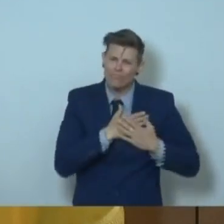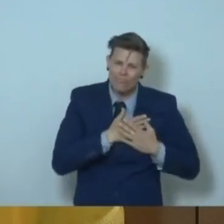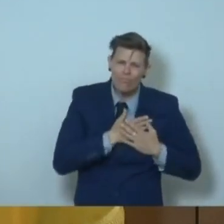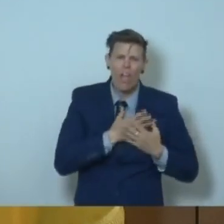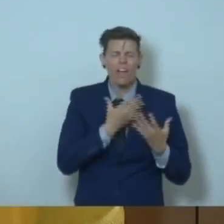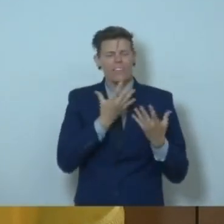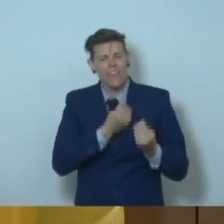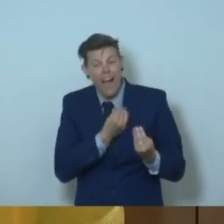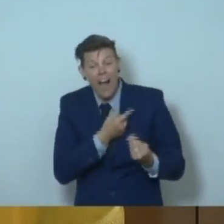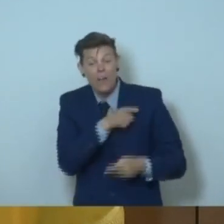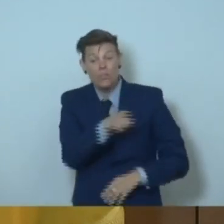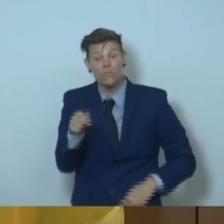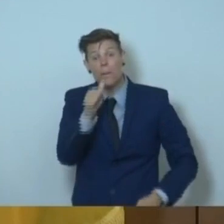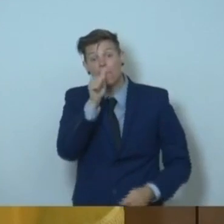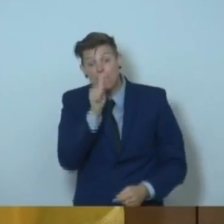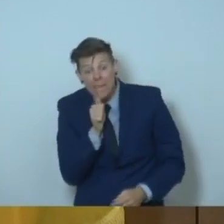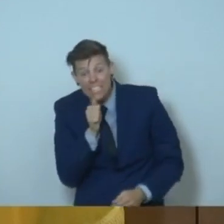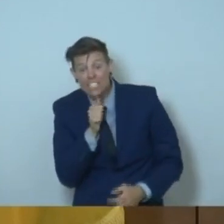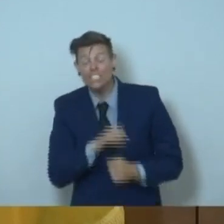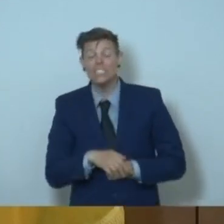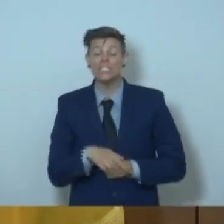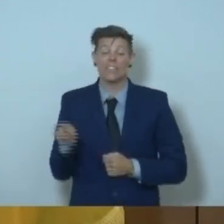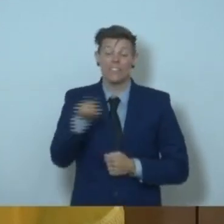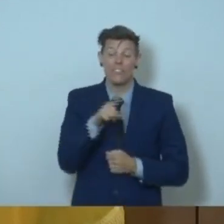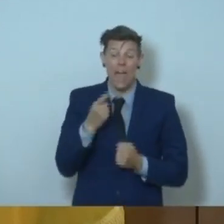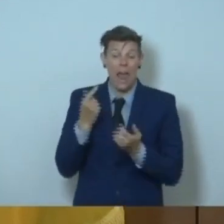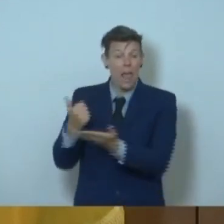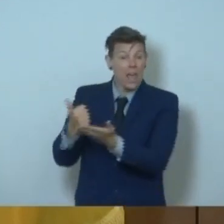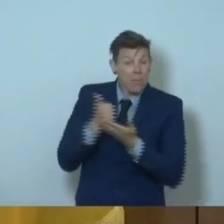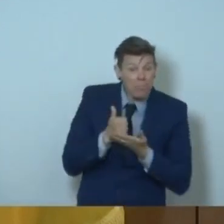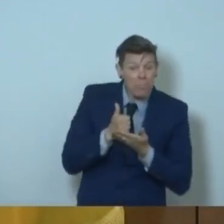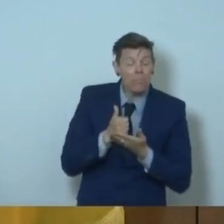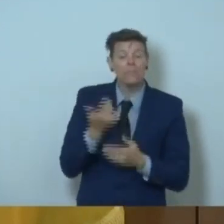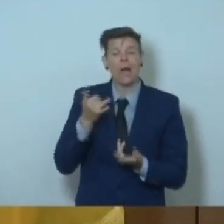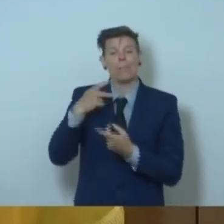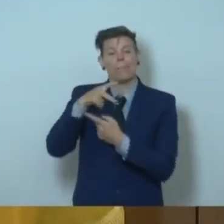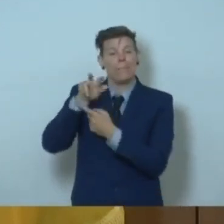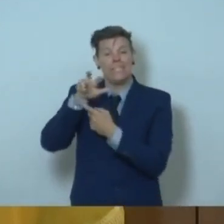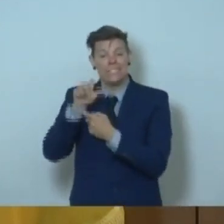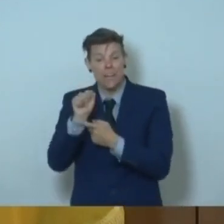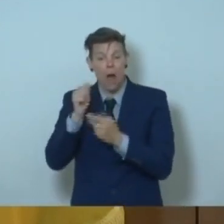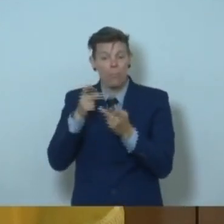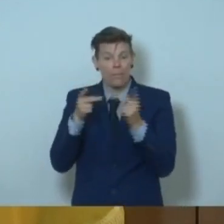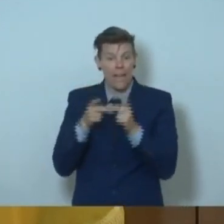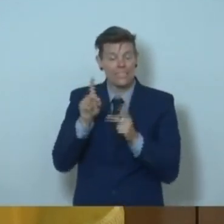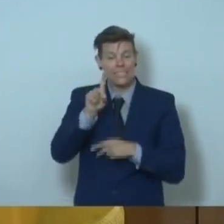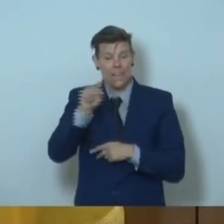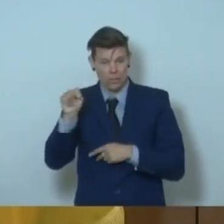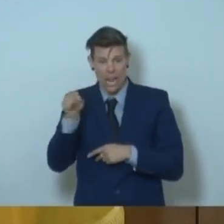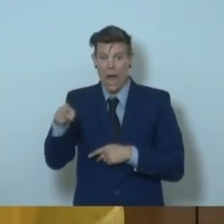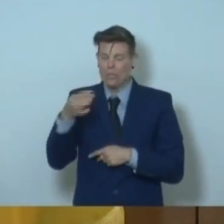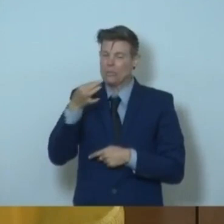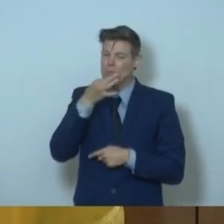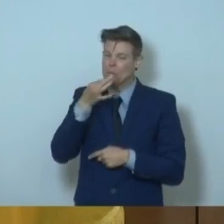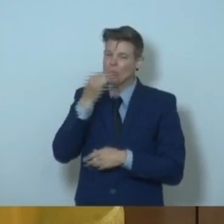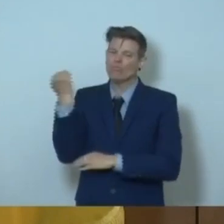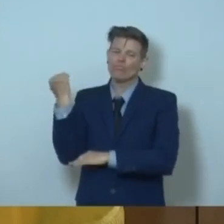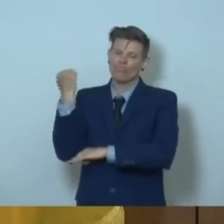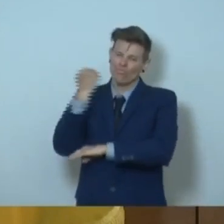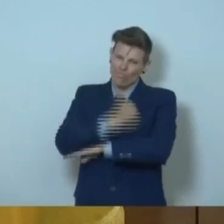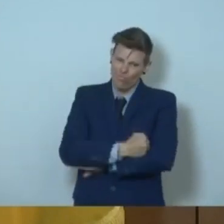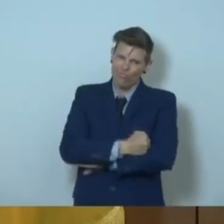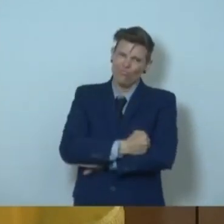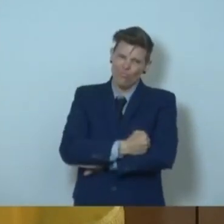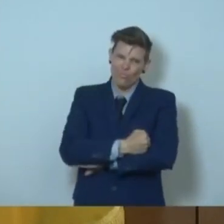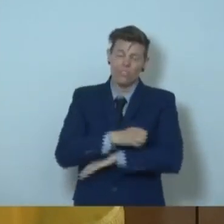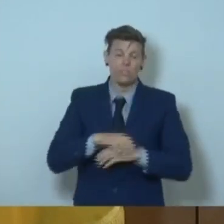in fact, there was a pizza place in downtown that just is going to close their doors. And in some of the statements that I